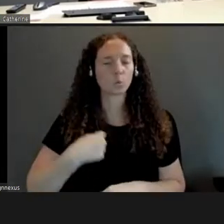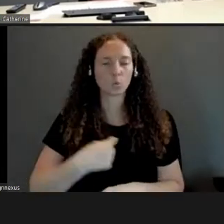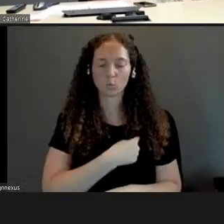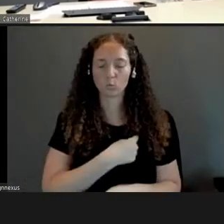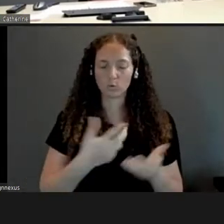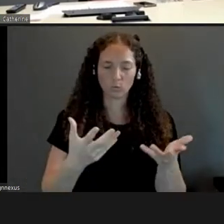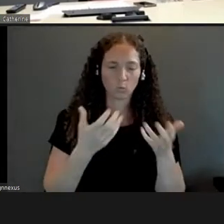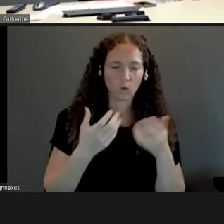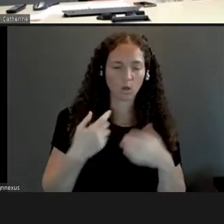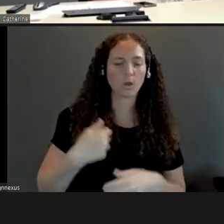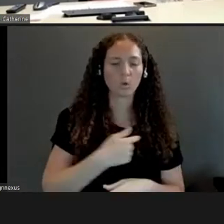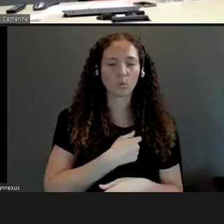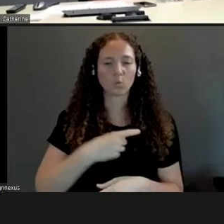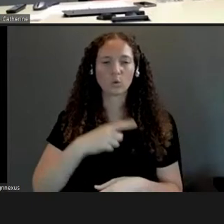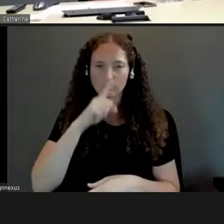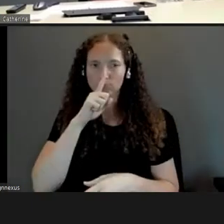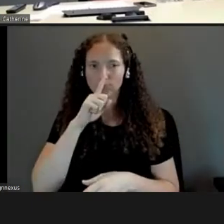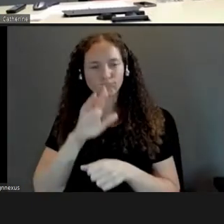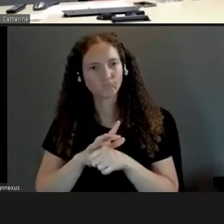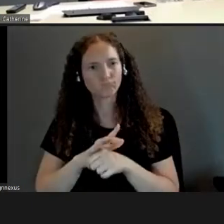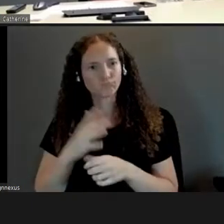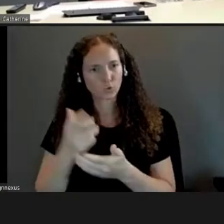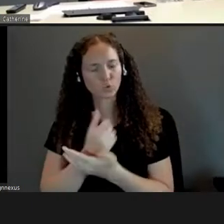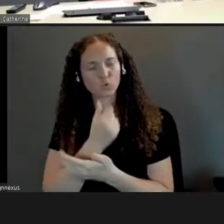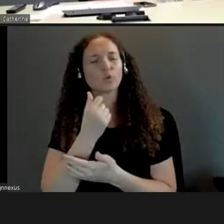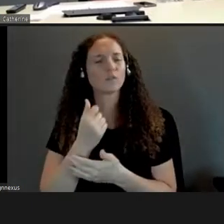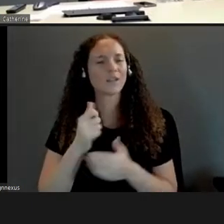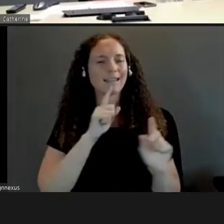deserve answers now. Thank you.